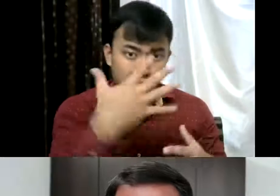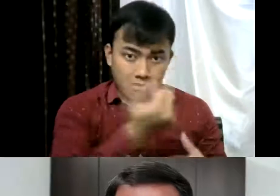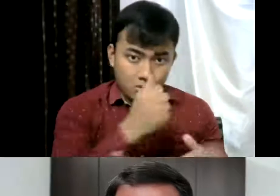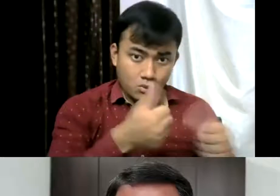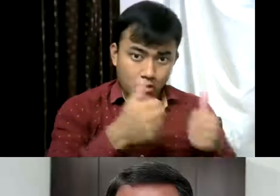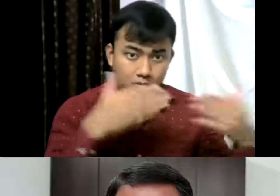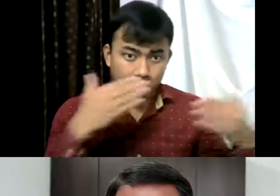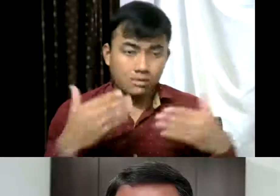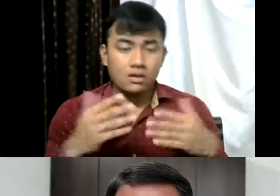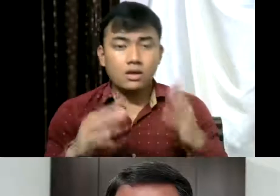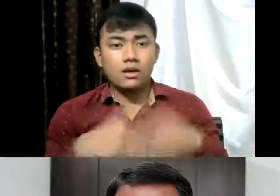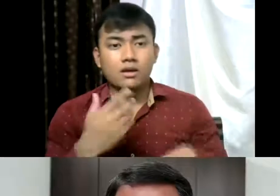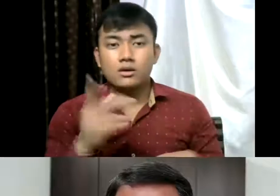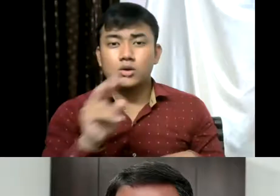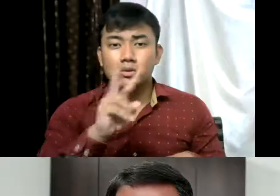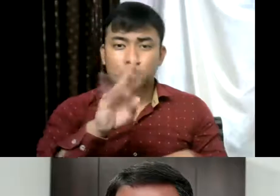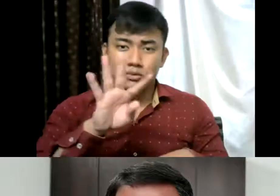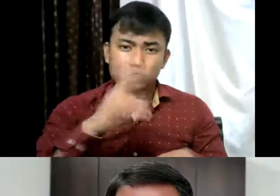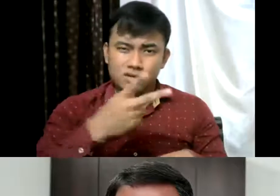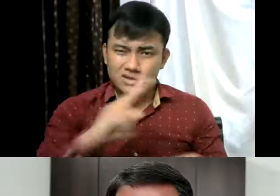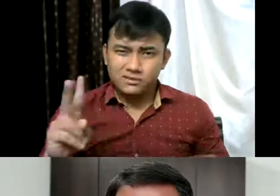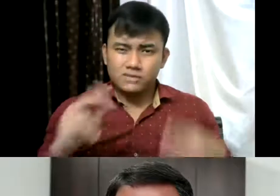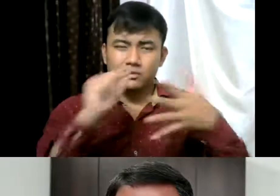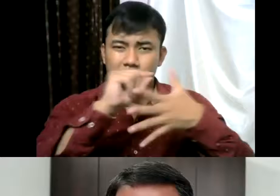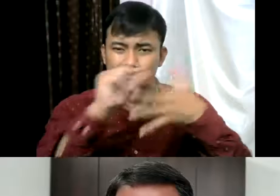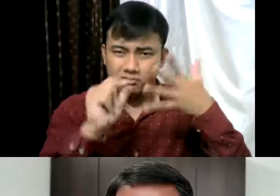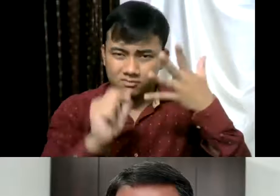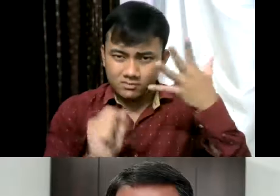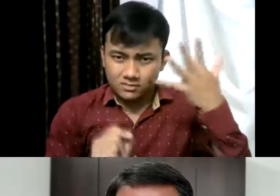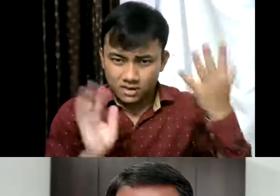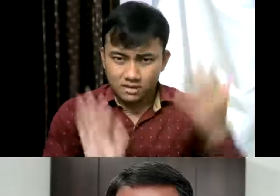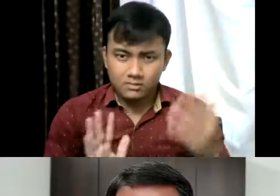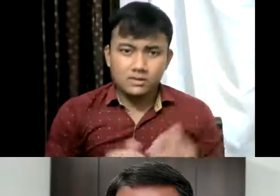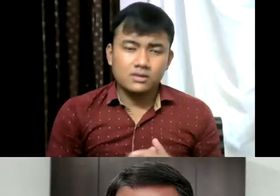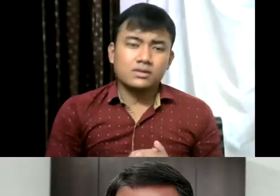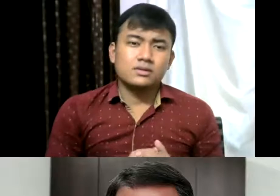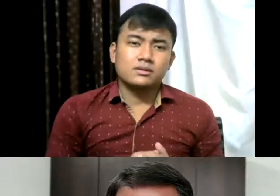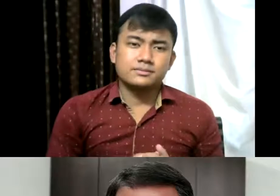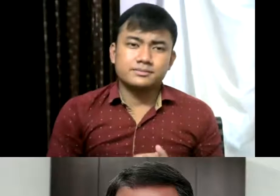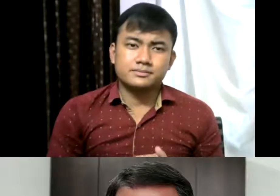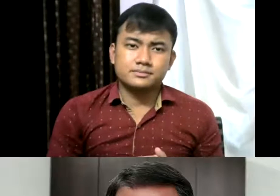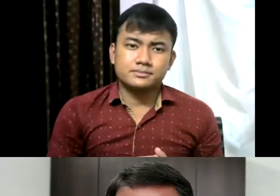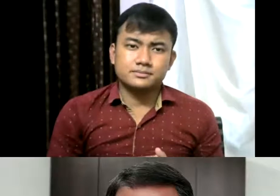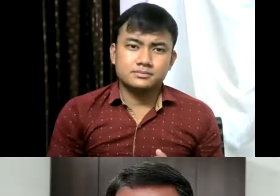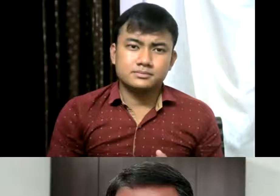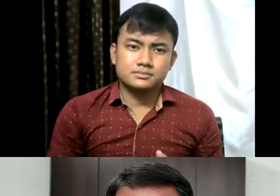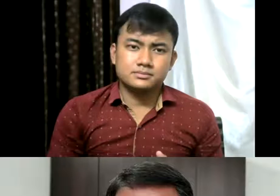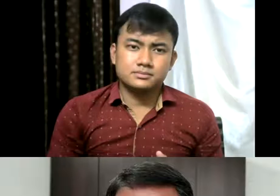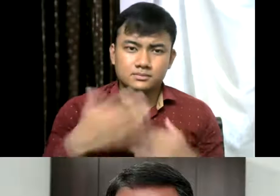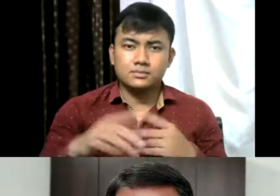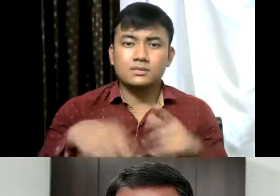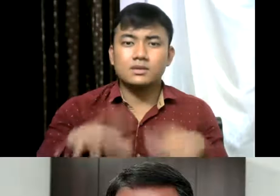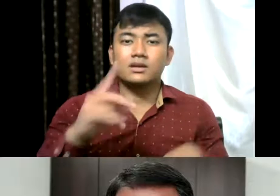like, it had about 24 options for kinks and fetishes. Here there were like 7